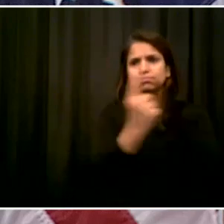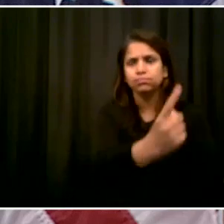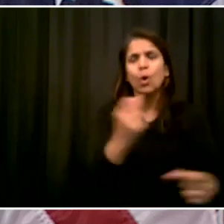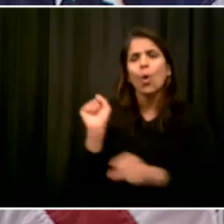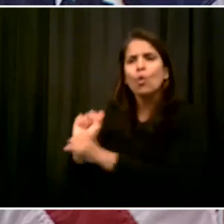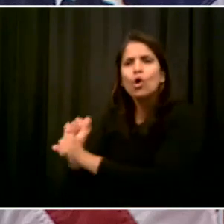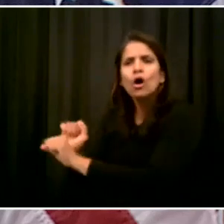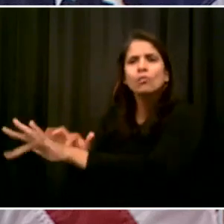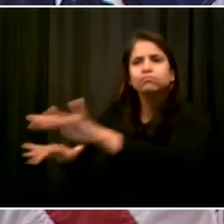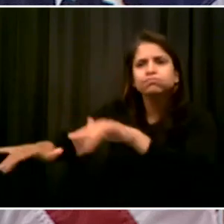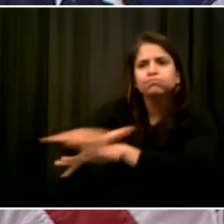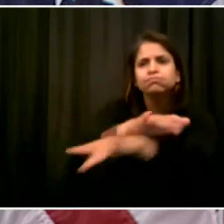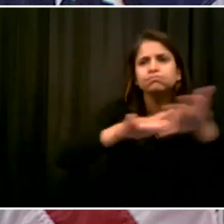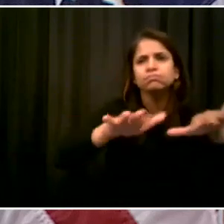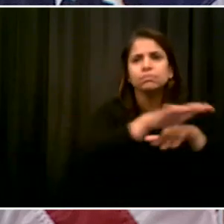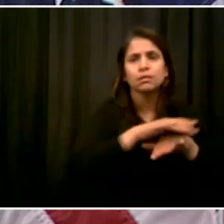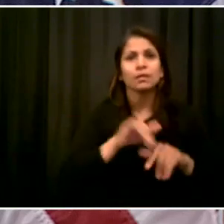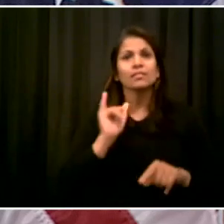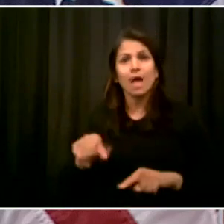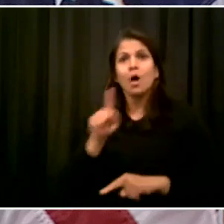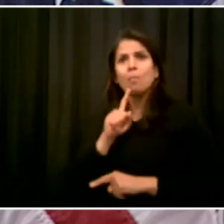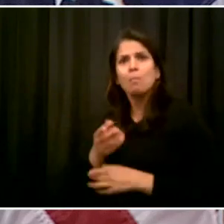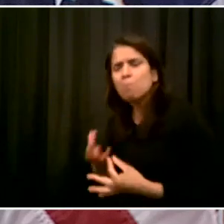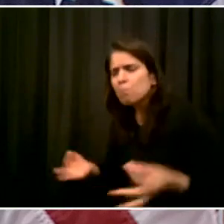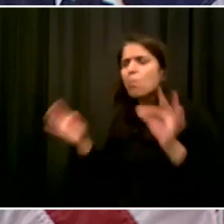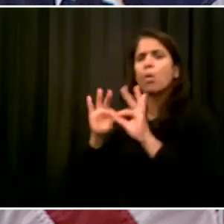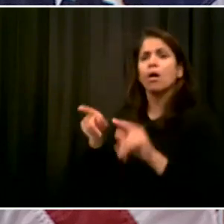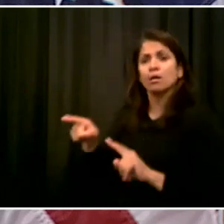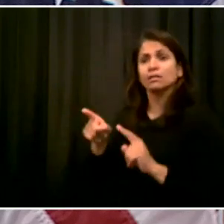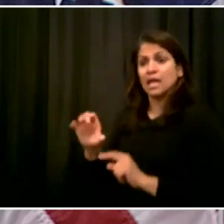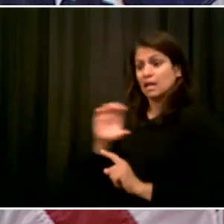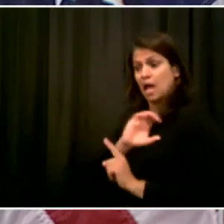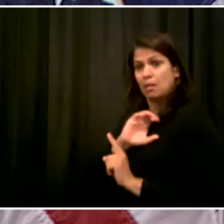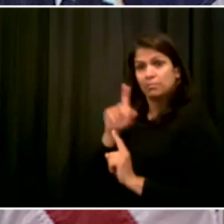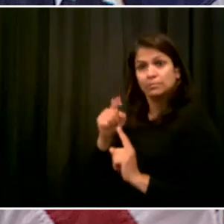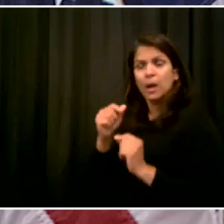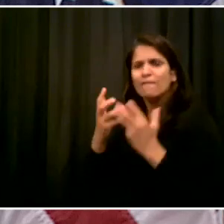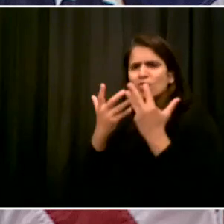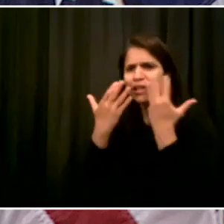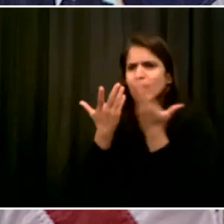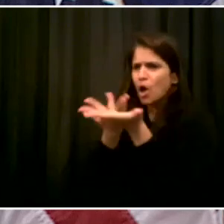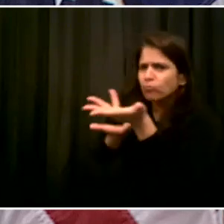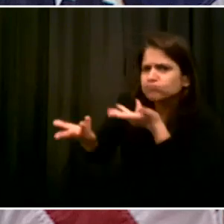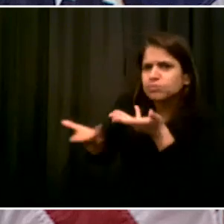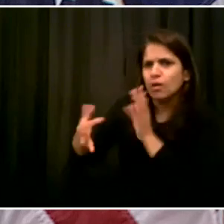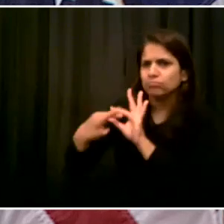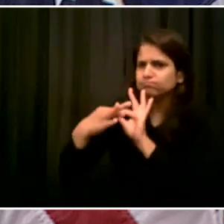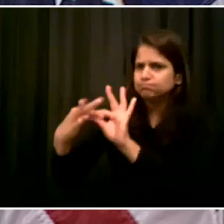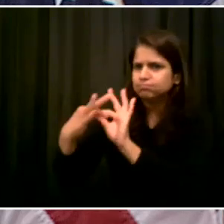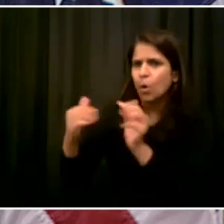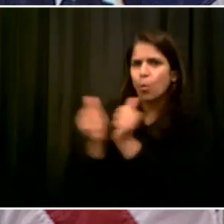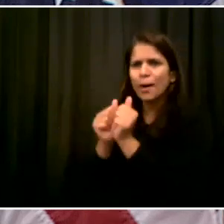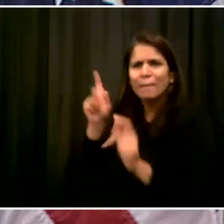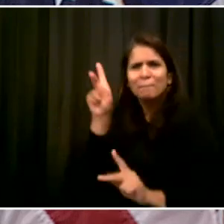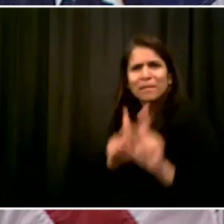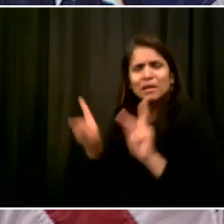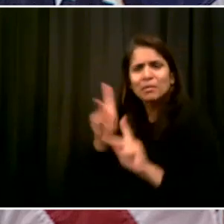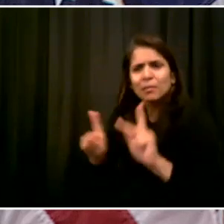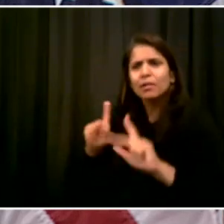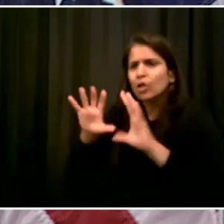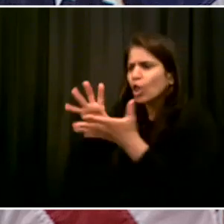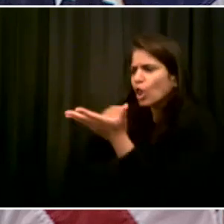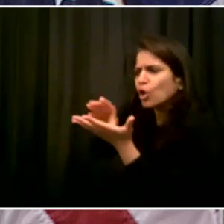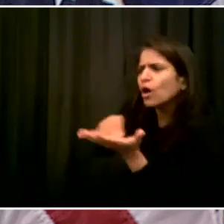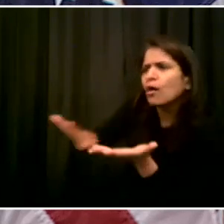the street, the classic cop on the beat that the neighborhood gets to know, and the cop gets to know the neighborhood. I